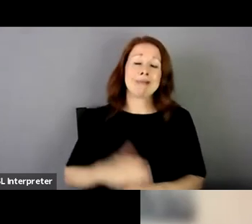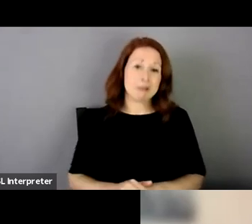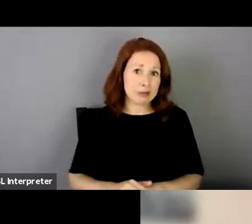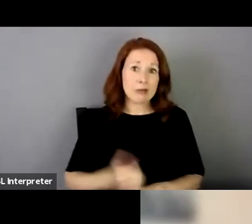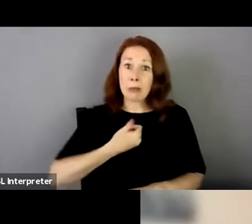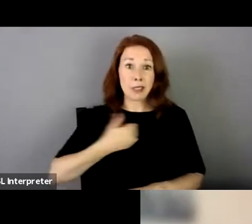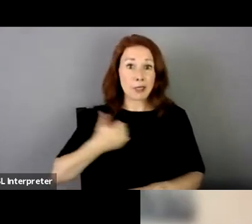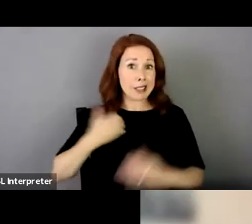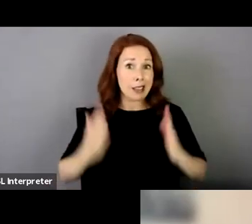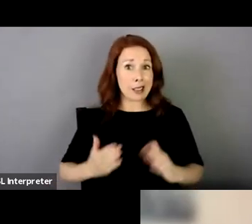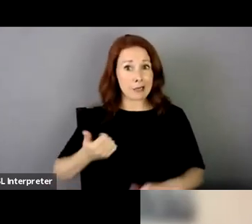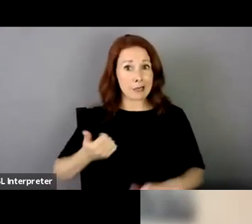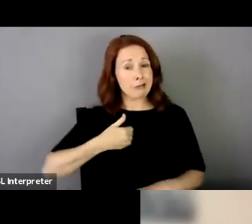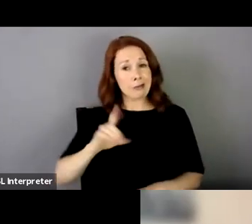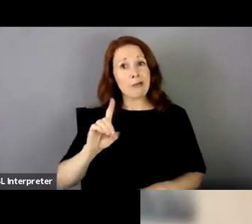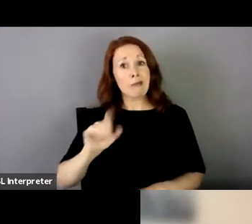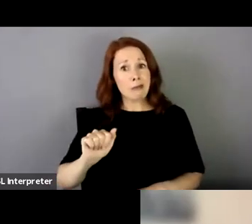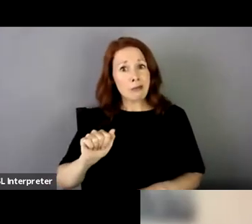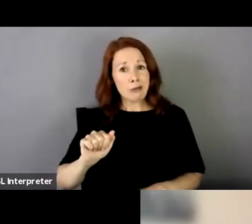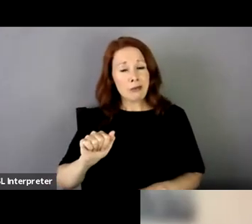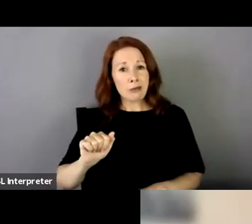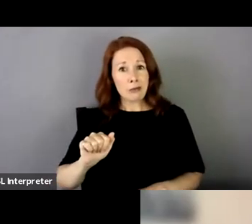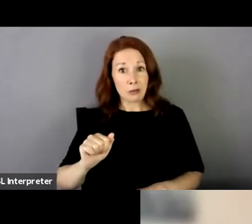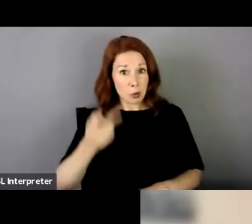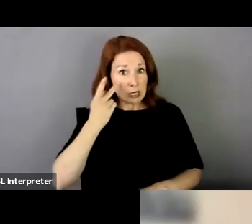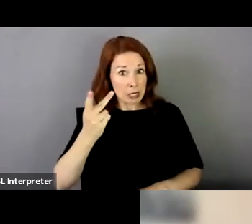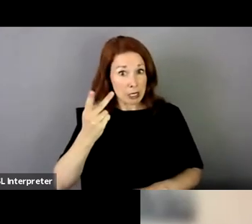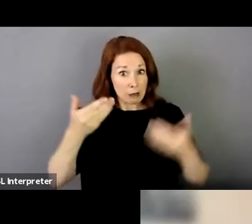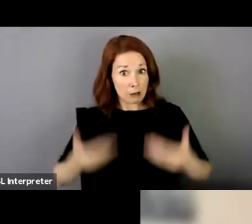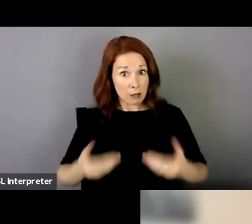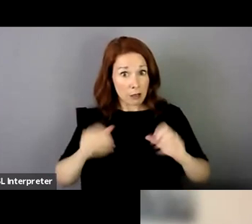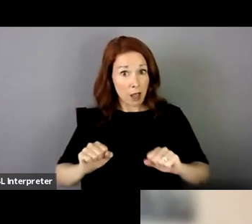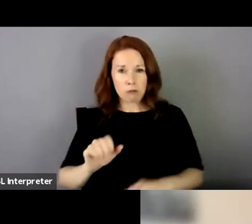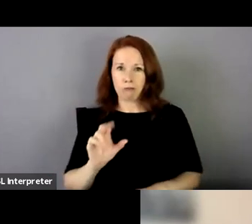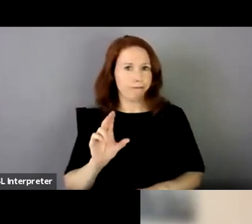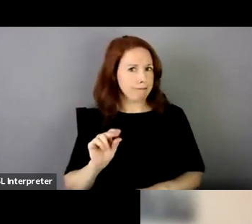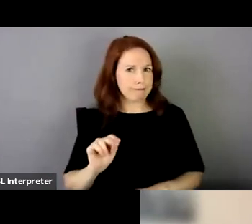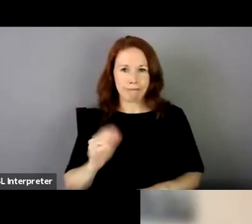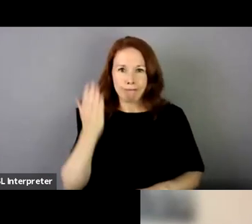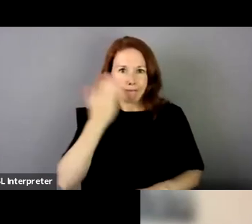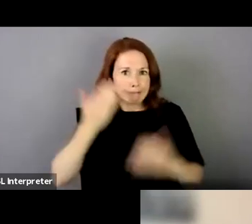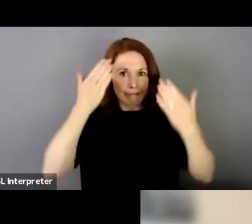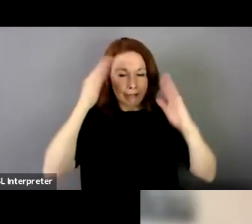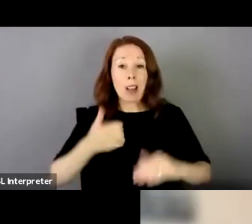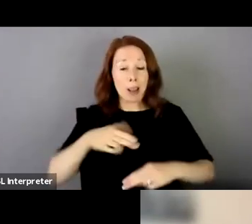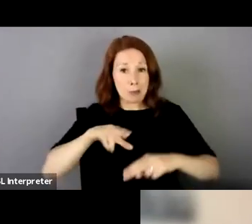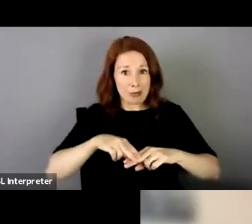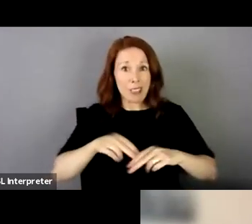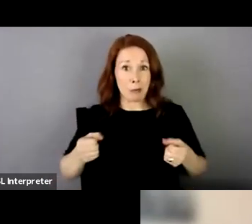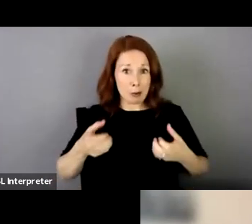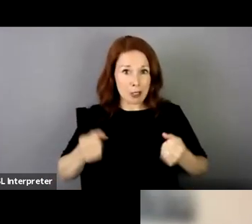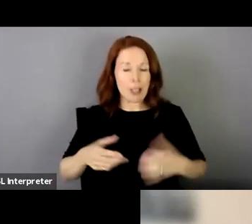those Canadians. You can't see it right now through the computer, but I'm sitting in my wheelchair,